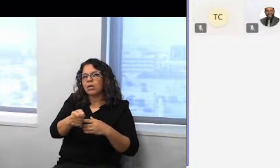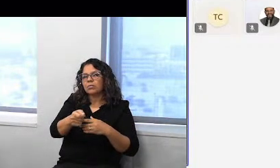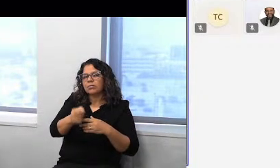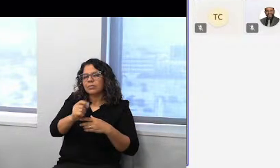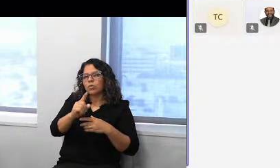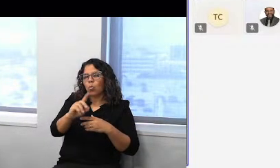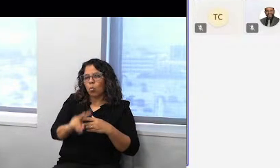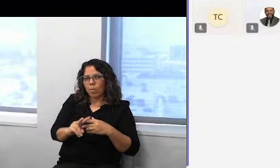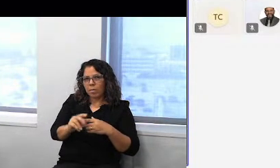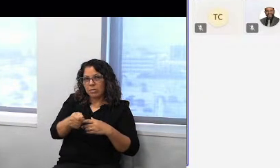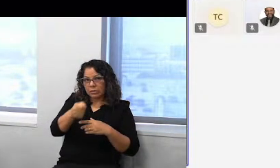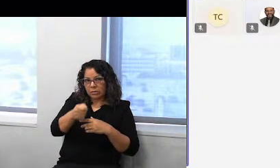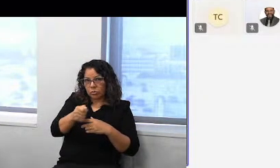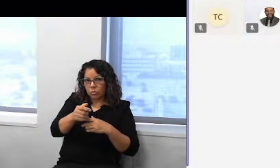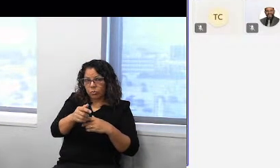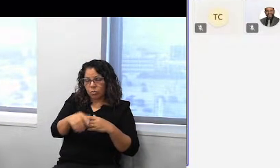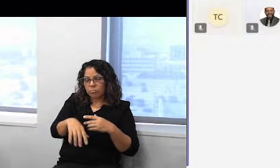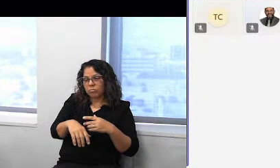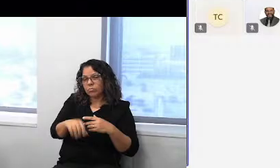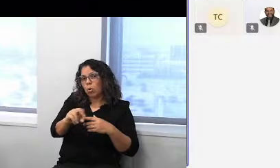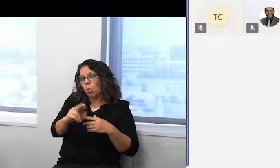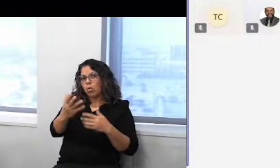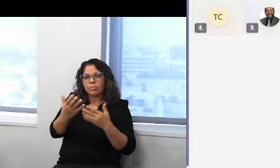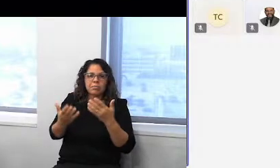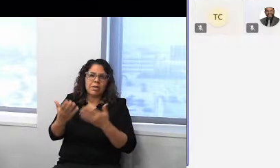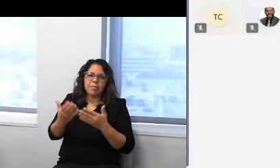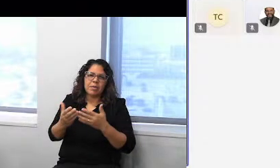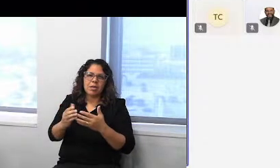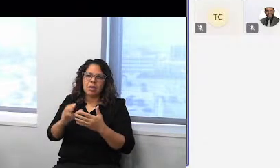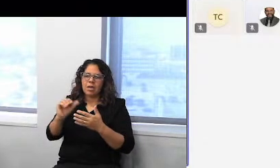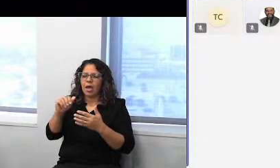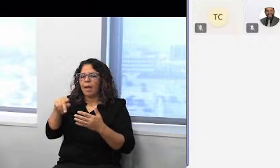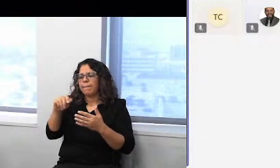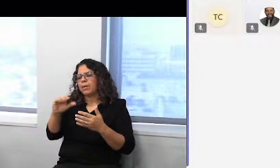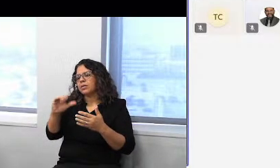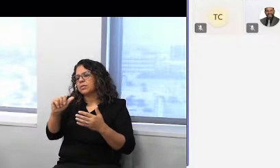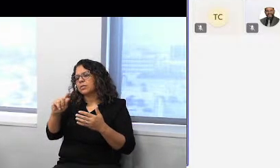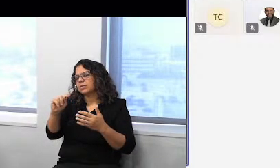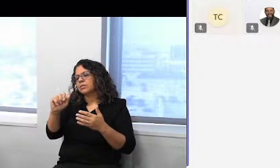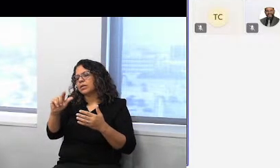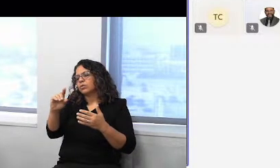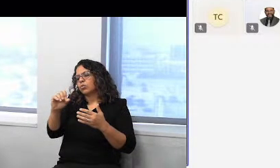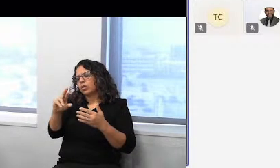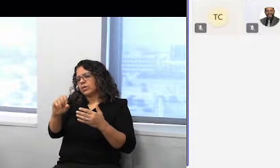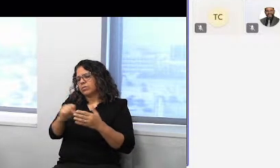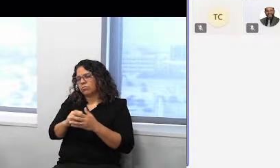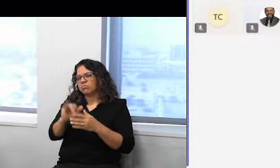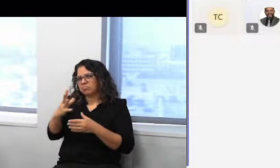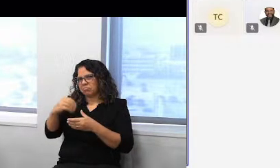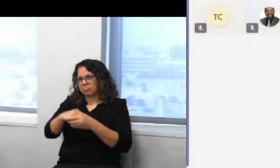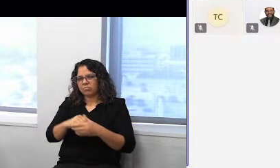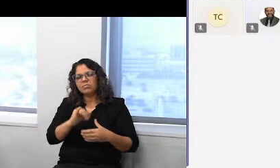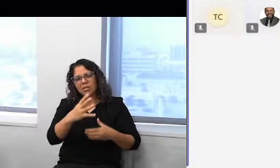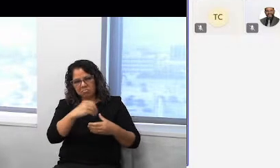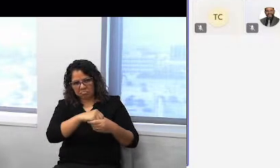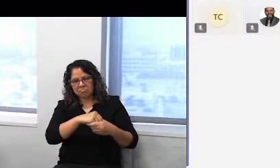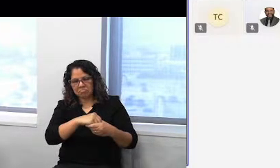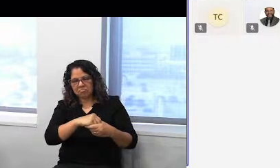protection capacity? You got the drift. It is implied in your request, Right. so I understand what the scope of what you're asking. Thank you very